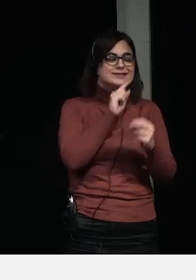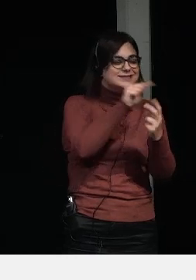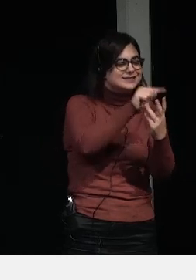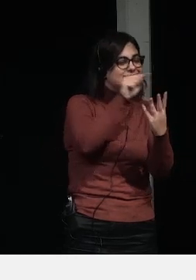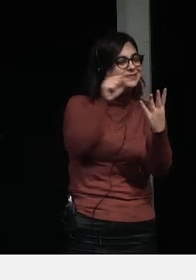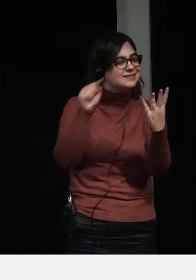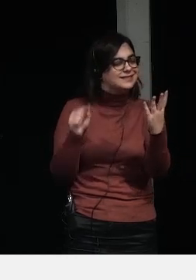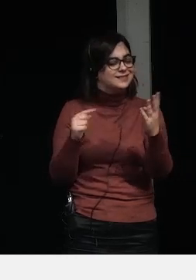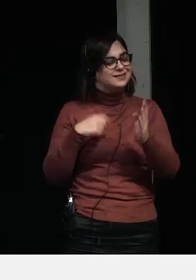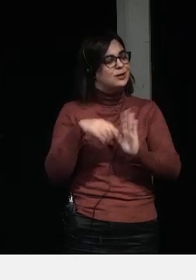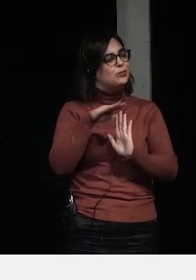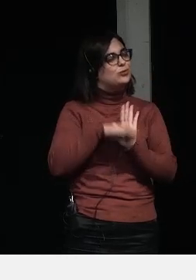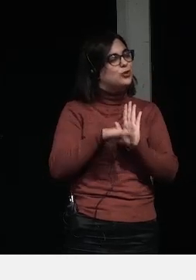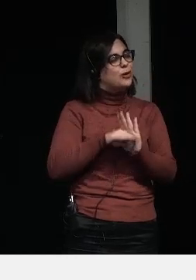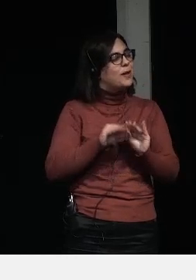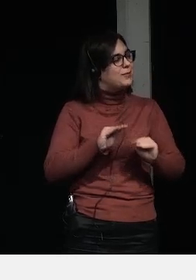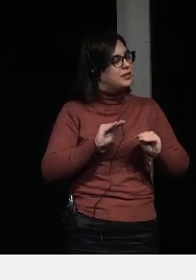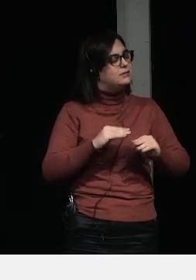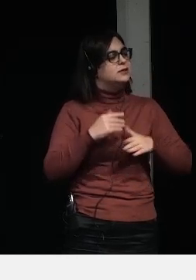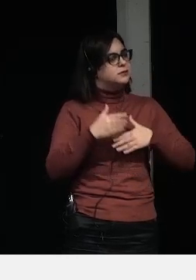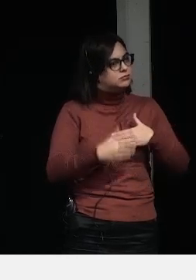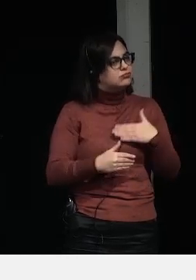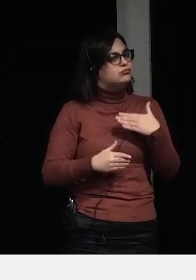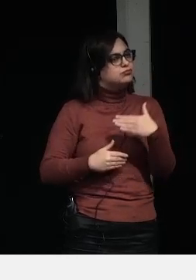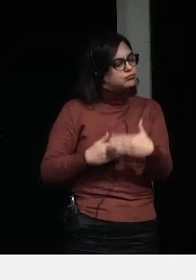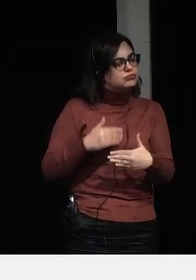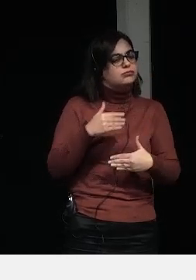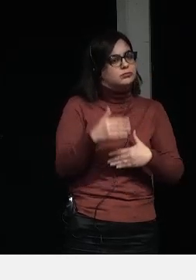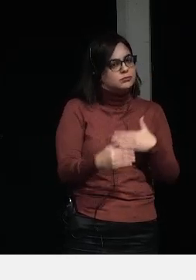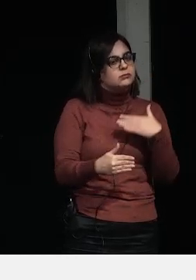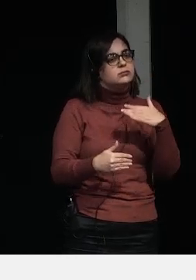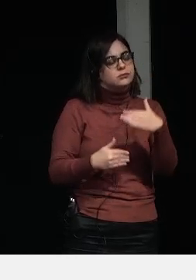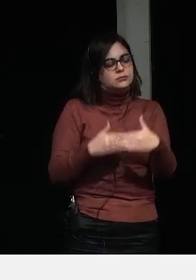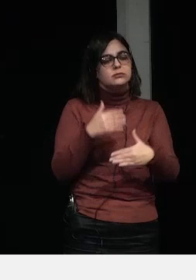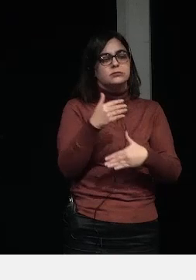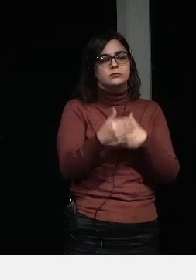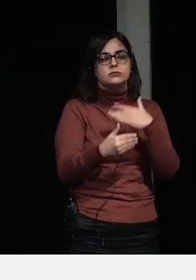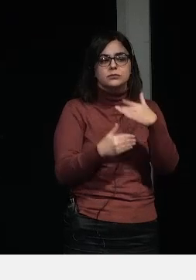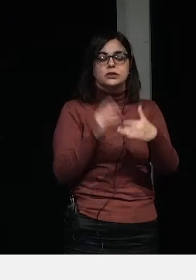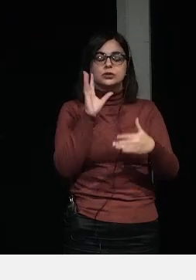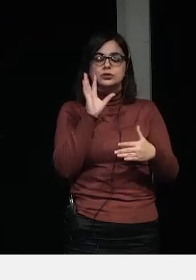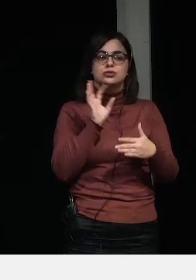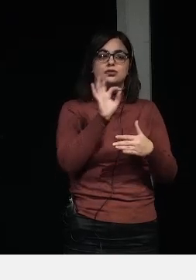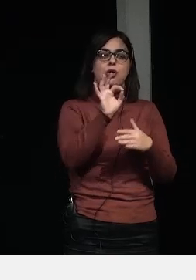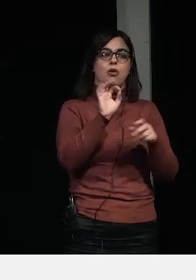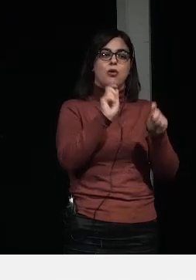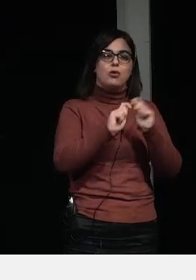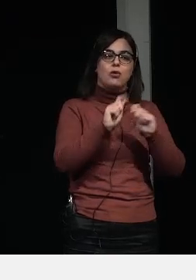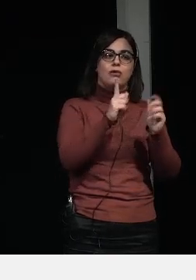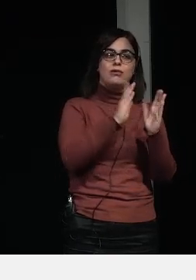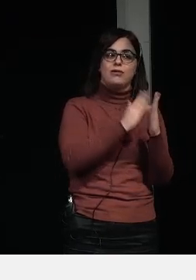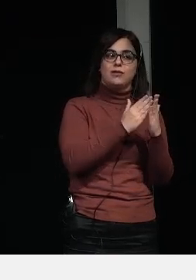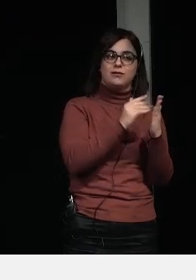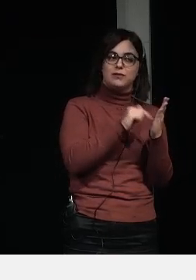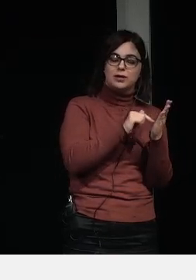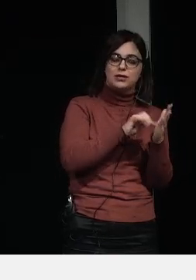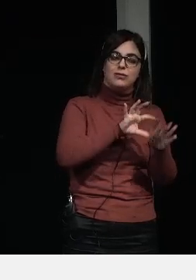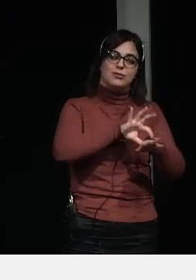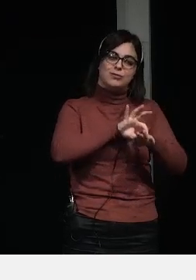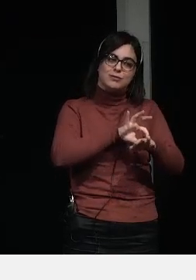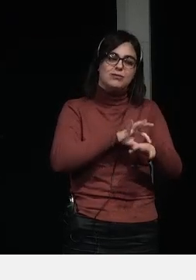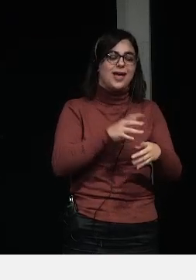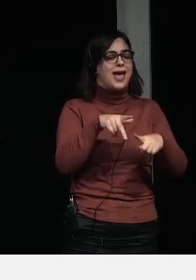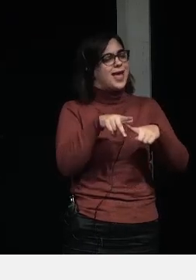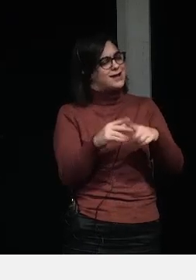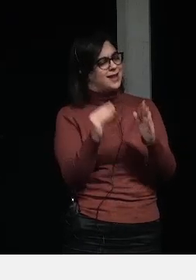right ones. So what do we lack? Training, implementation, and evaluation. The training, I gave it in